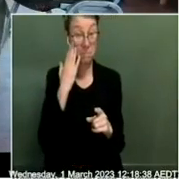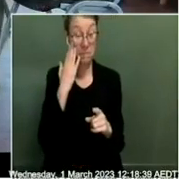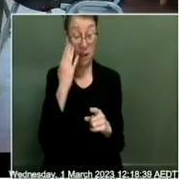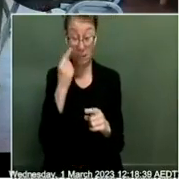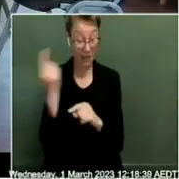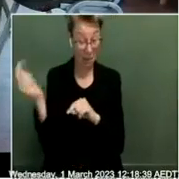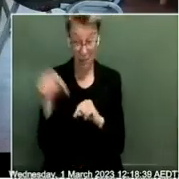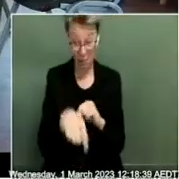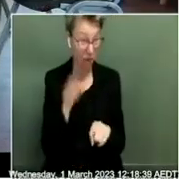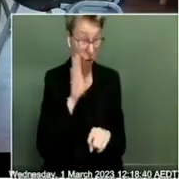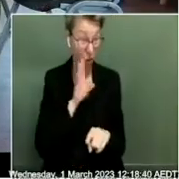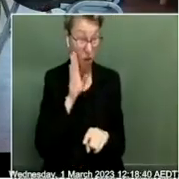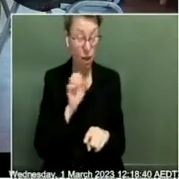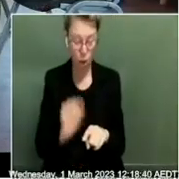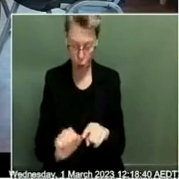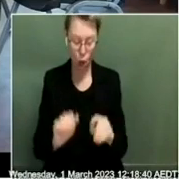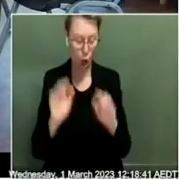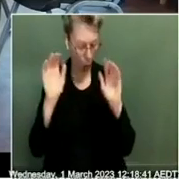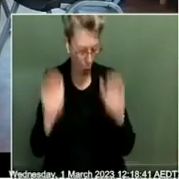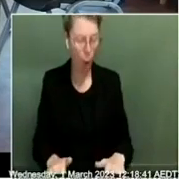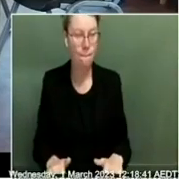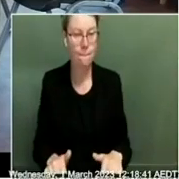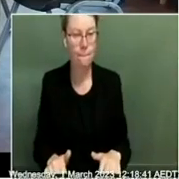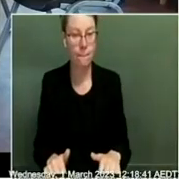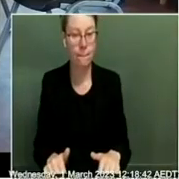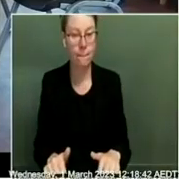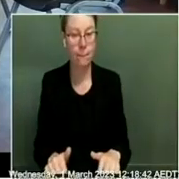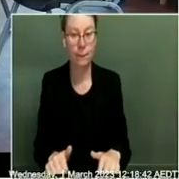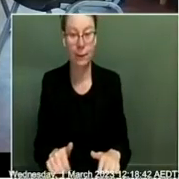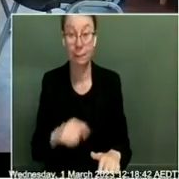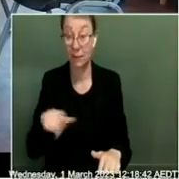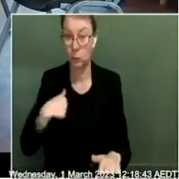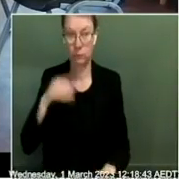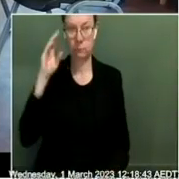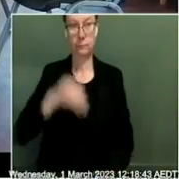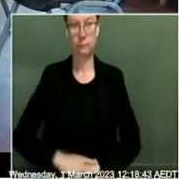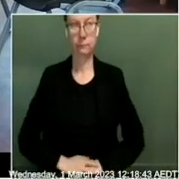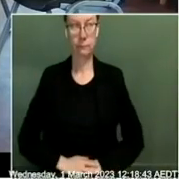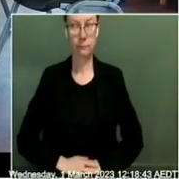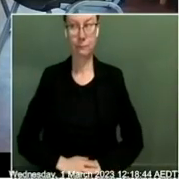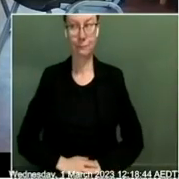And you sat up and you didn't. Oh, no. I didn't get a welcome to the country.